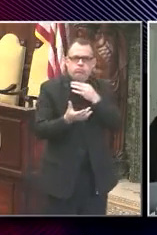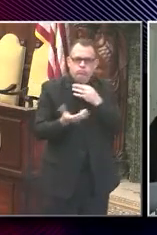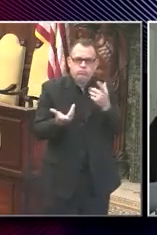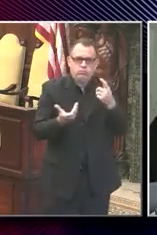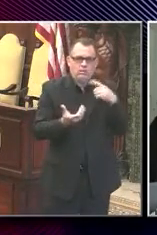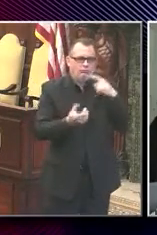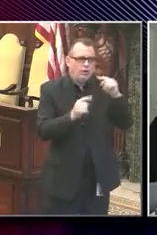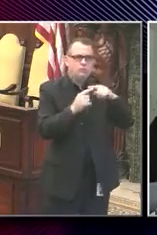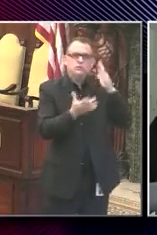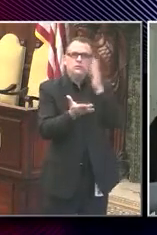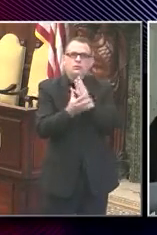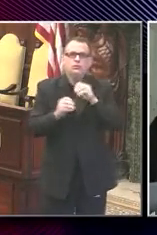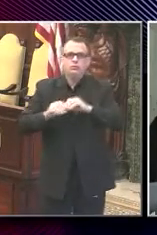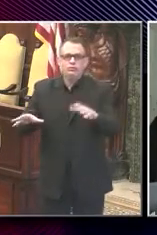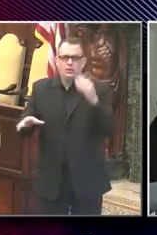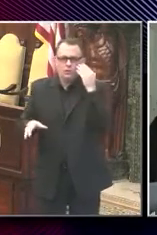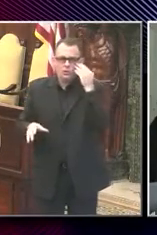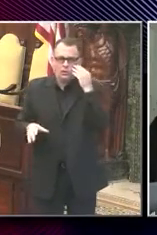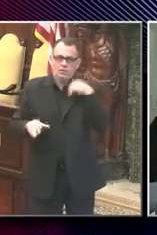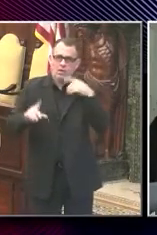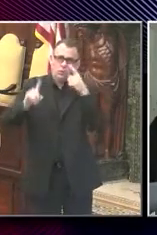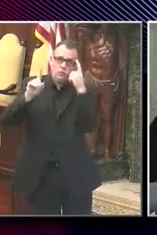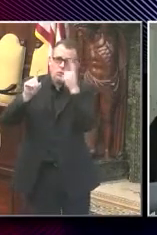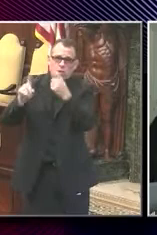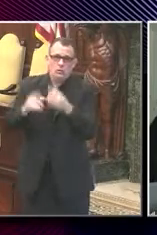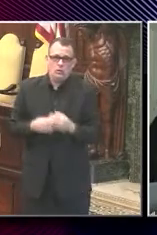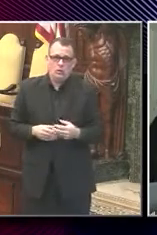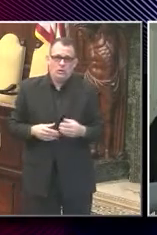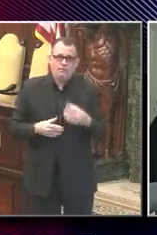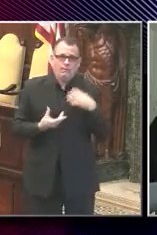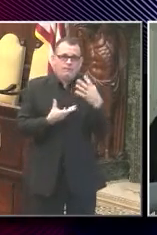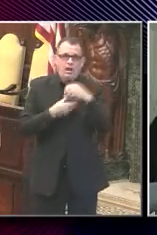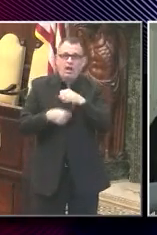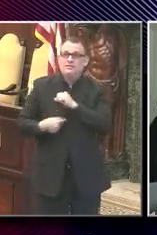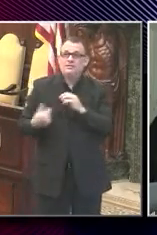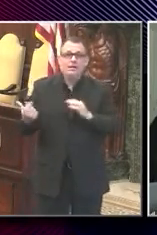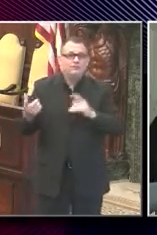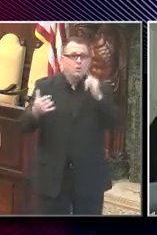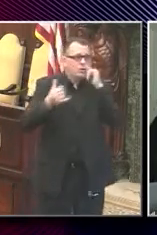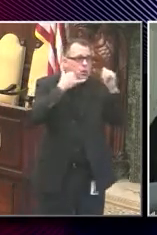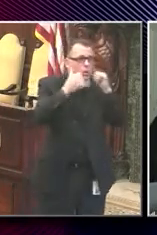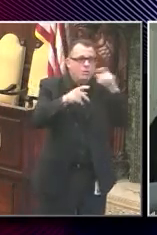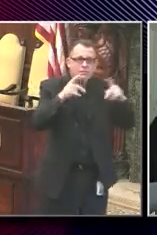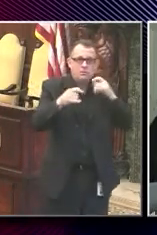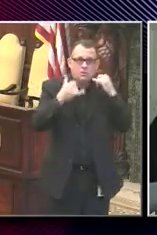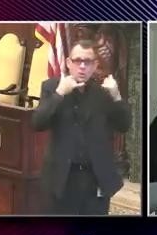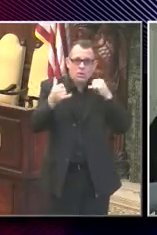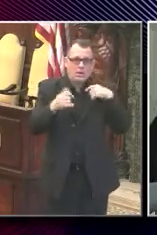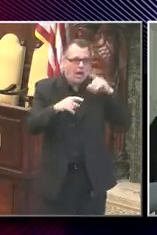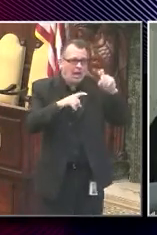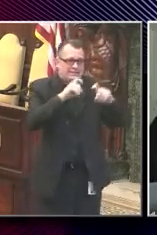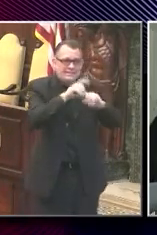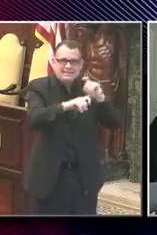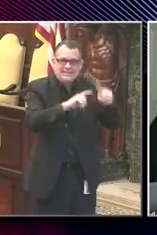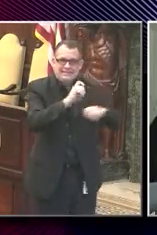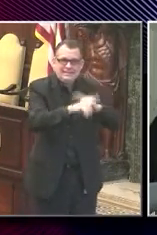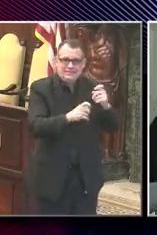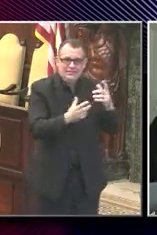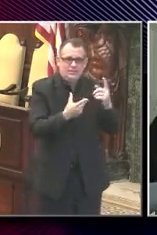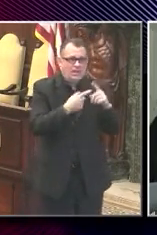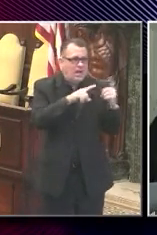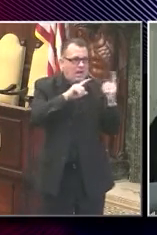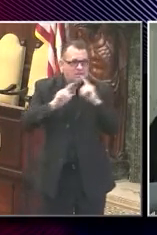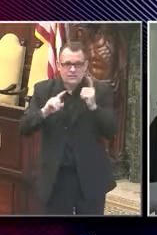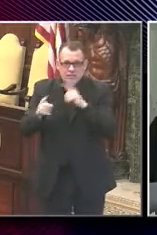the virus. Now, this involves our staff calling people and providing them information and asking for information. Our biggest obstacle